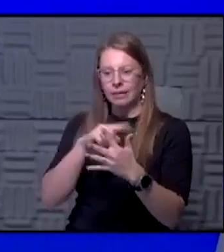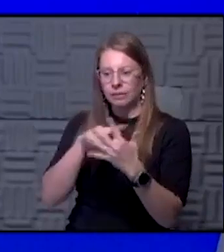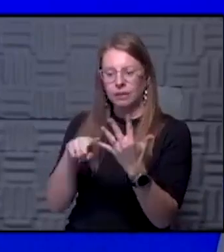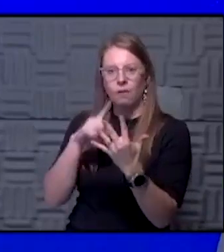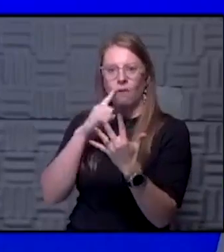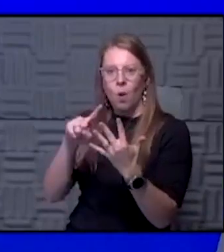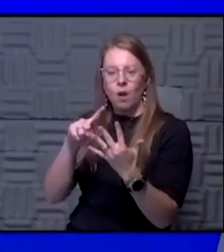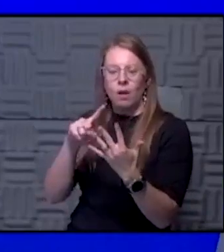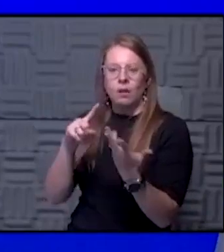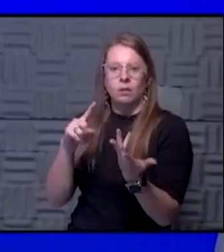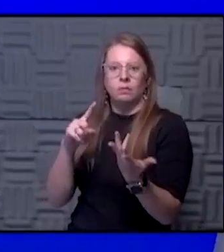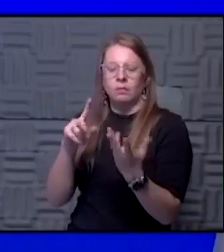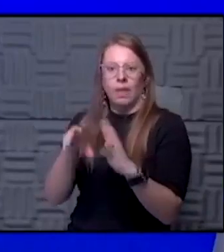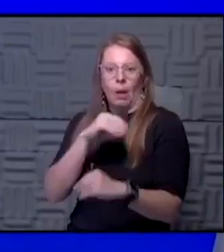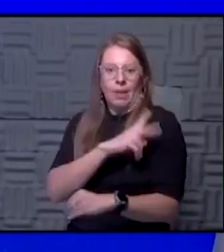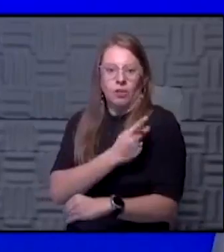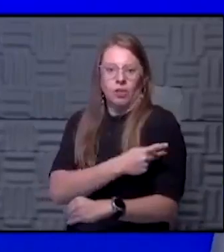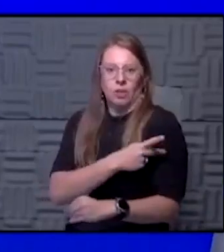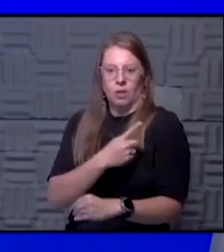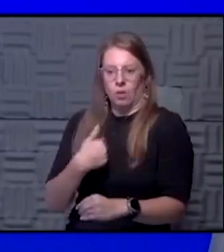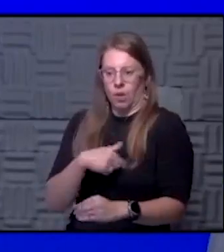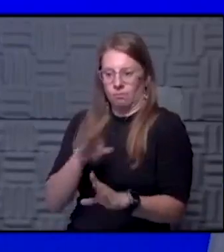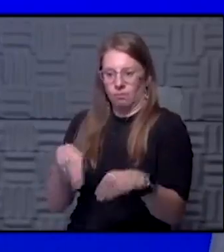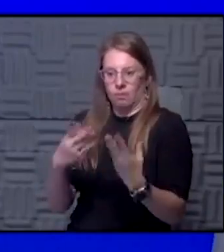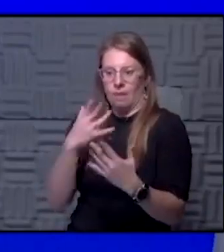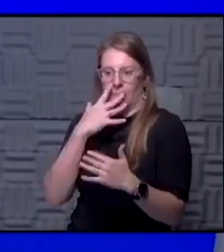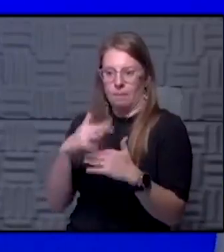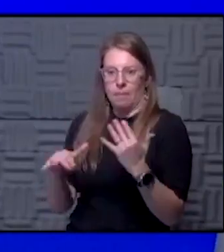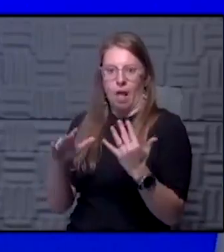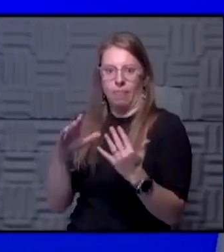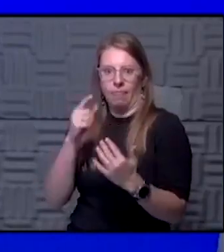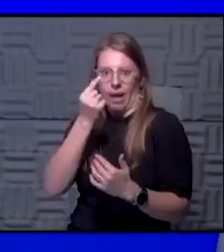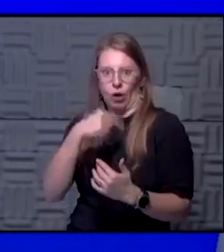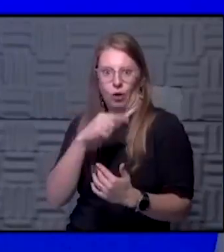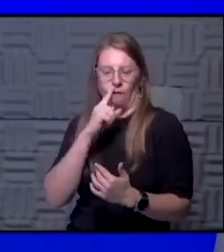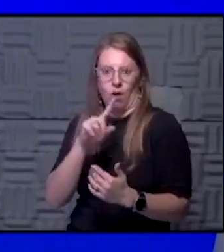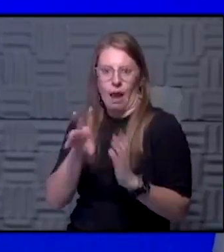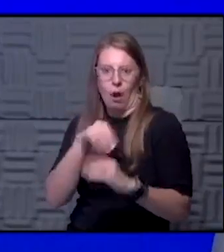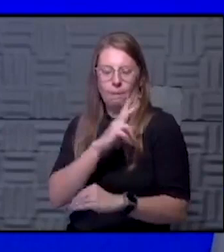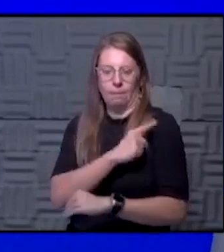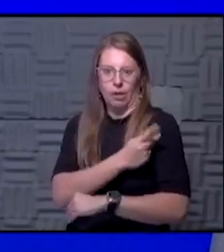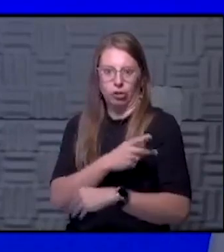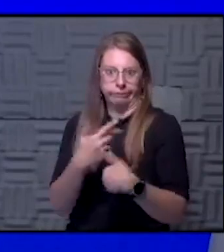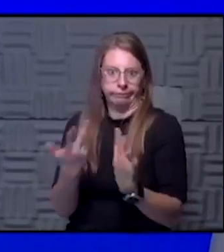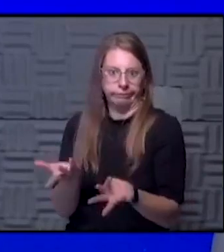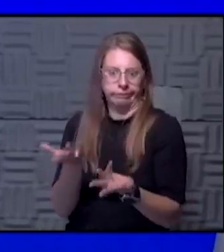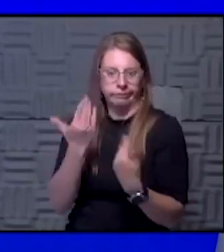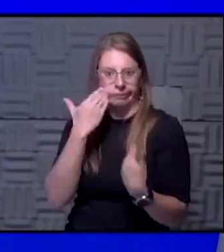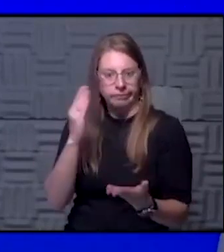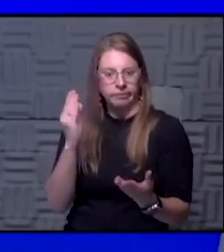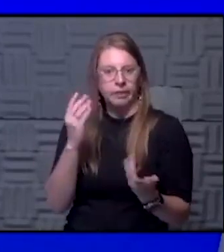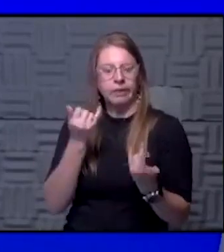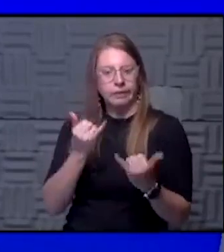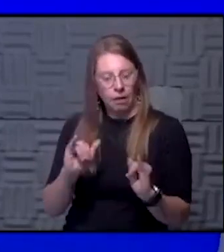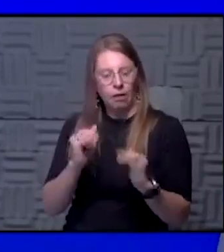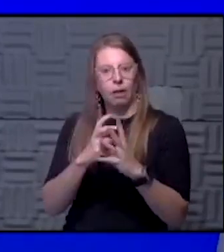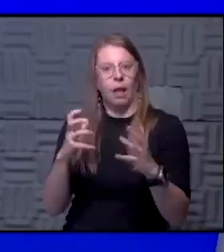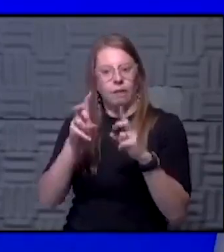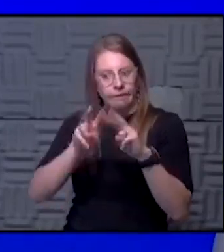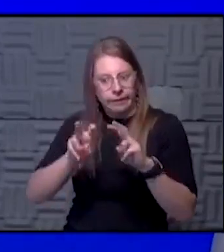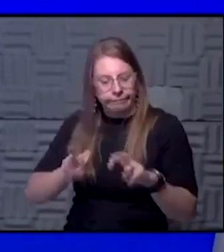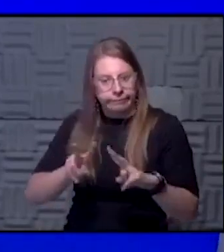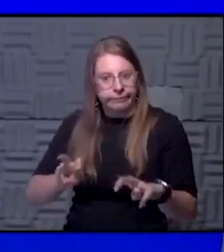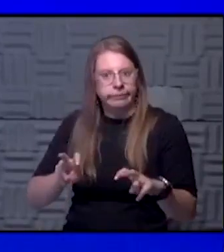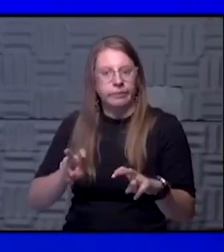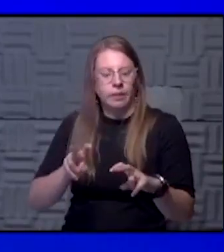give anticoagulation or blood thinner to people who have COVID-19 as an outpatient? We don't know those things, so there is still a lot of investigation to be